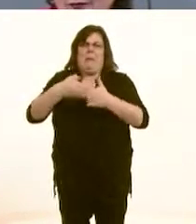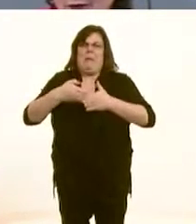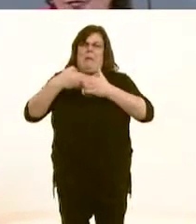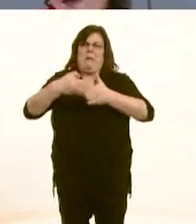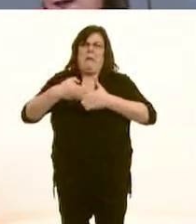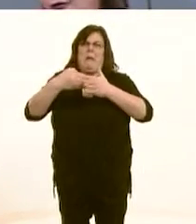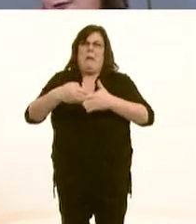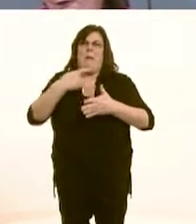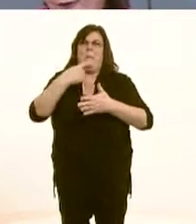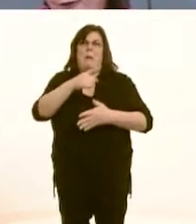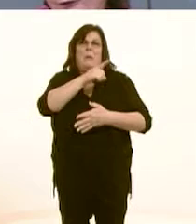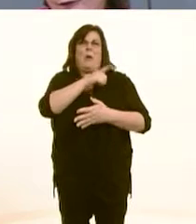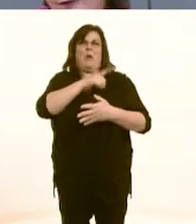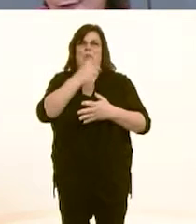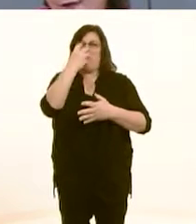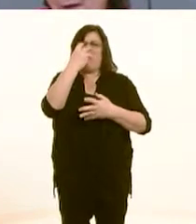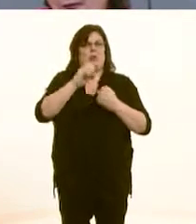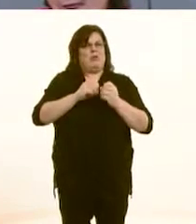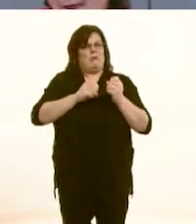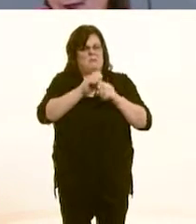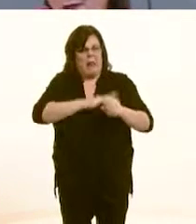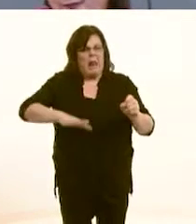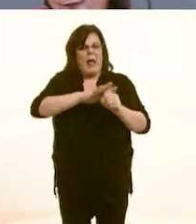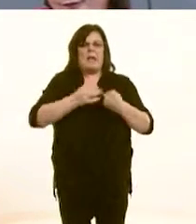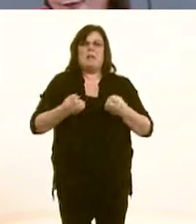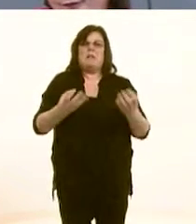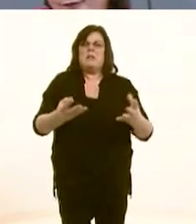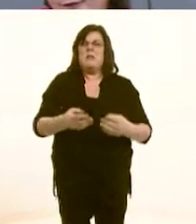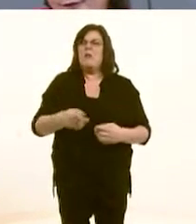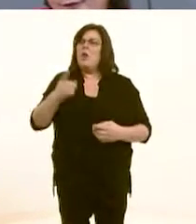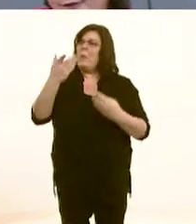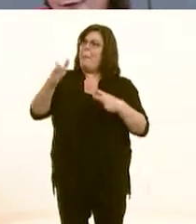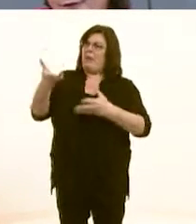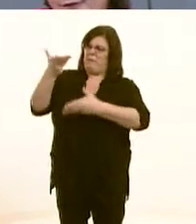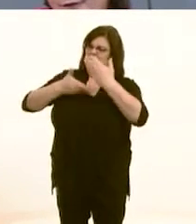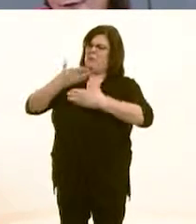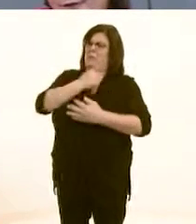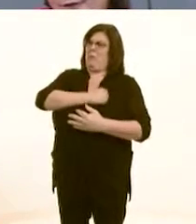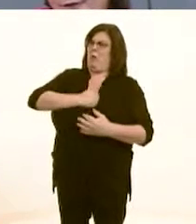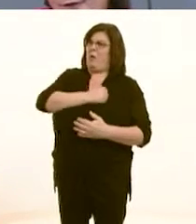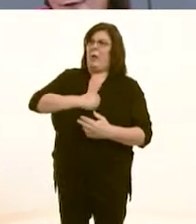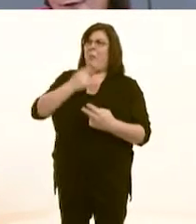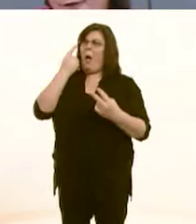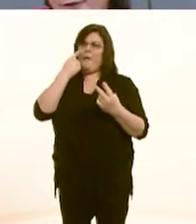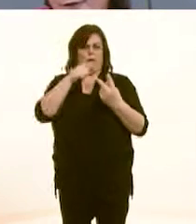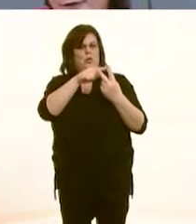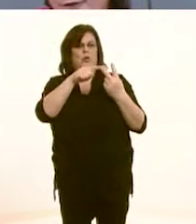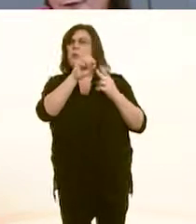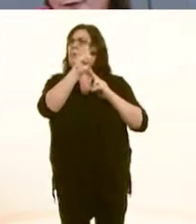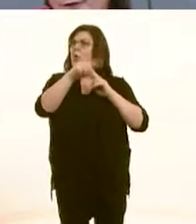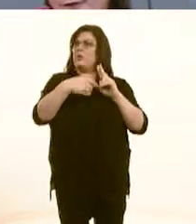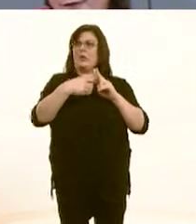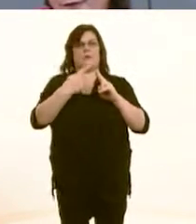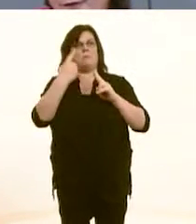Rifu land disposal. Now, we've had the apology. I've indicated at least 2 projects that you've lost considerable sums of